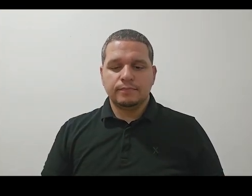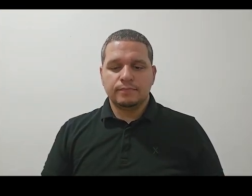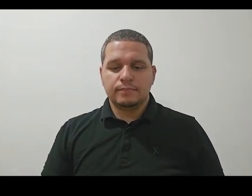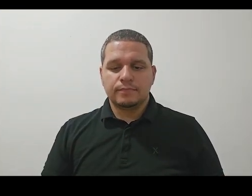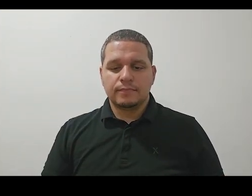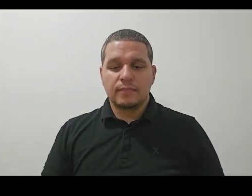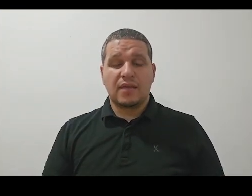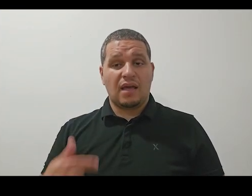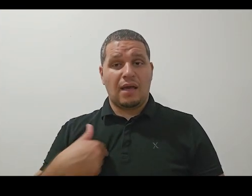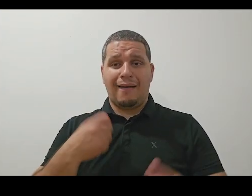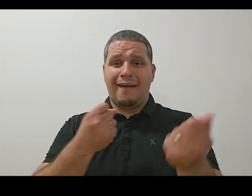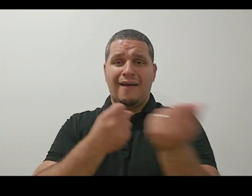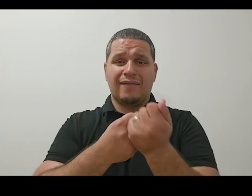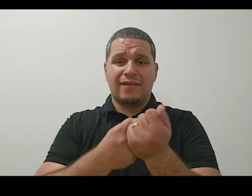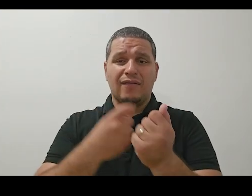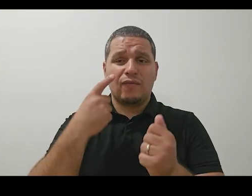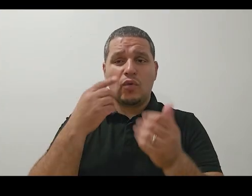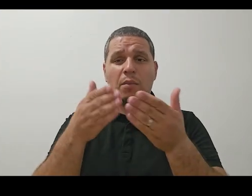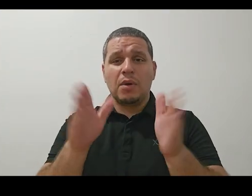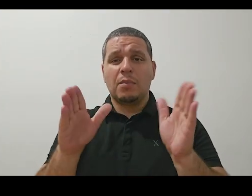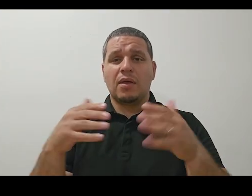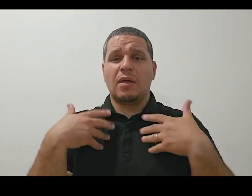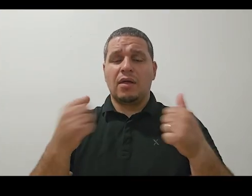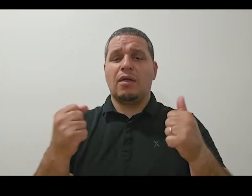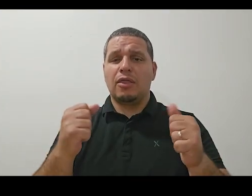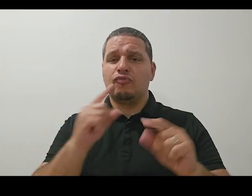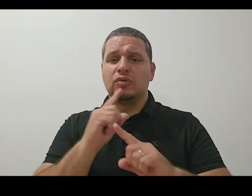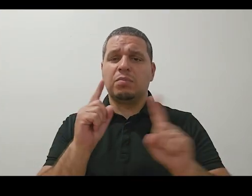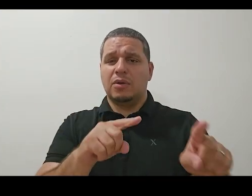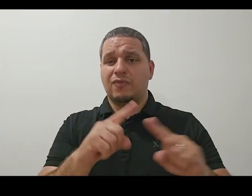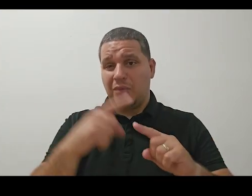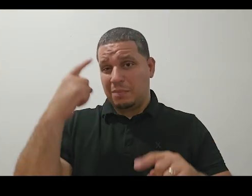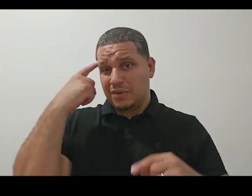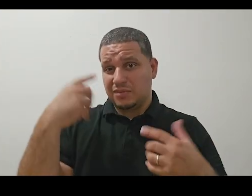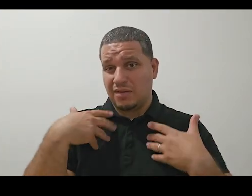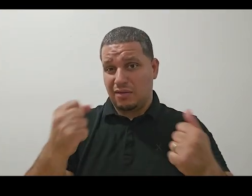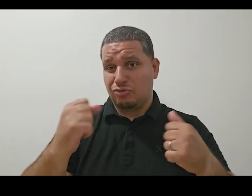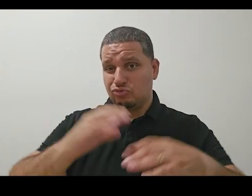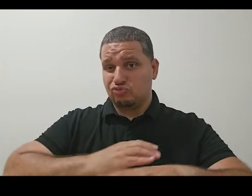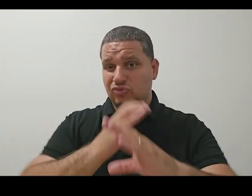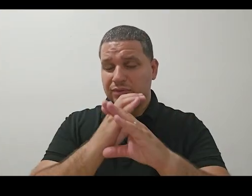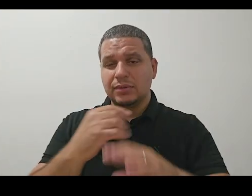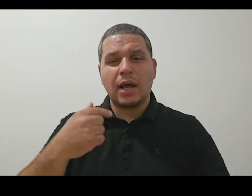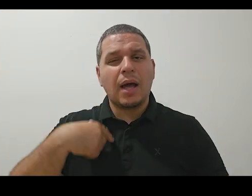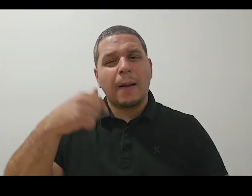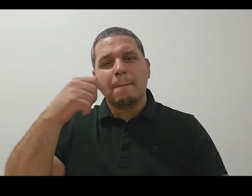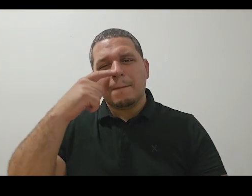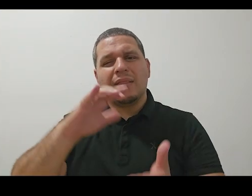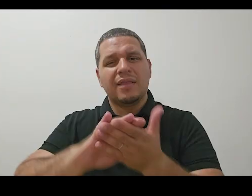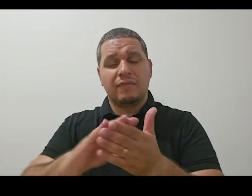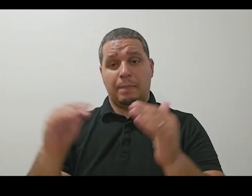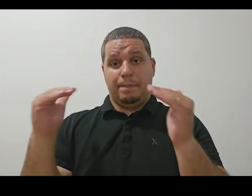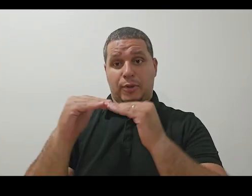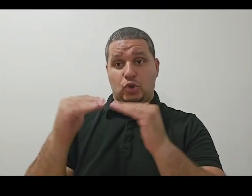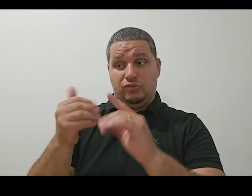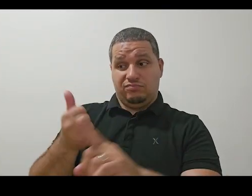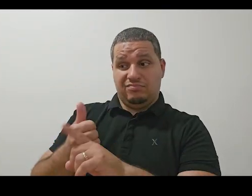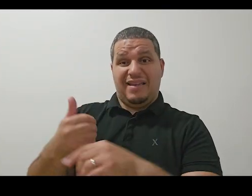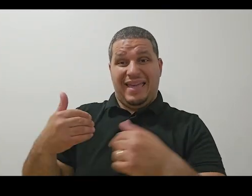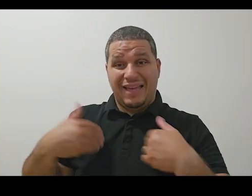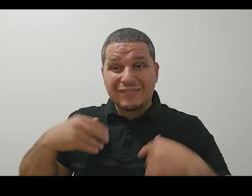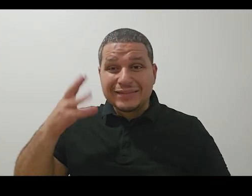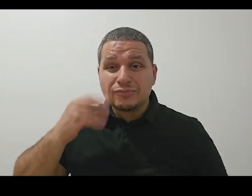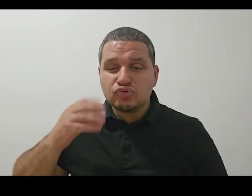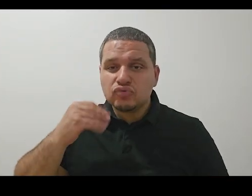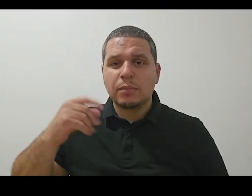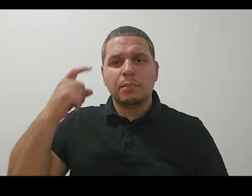I, you know, I advocate for public health responses to mental health crisis, right? And I believe that peers who with